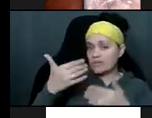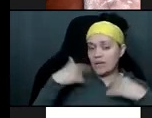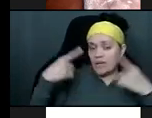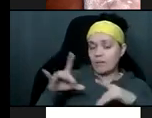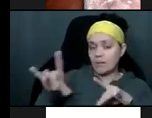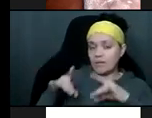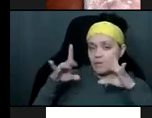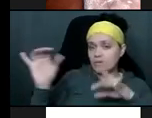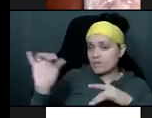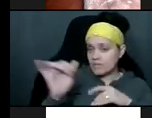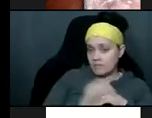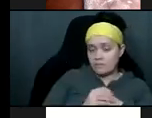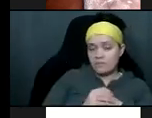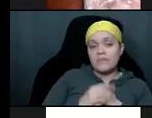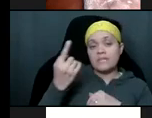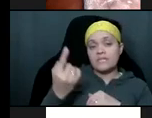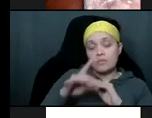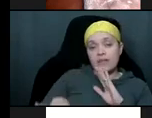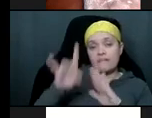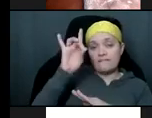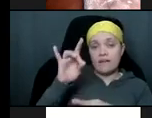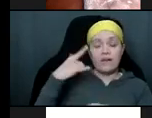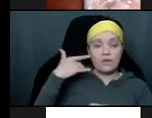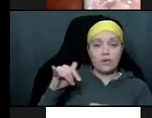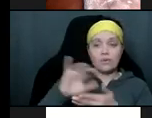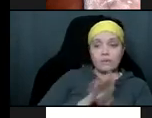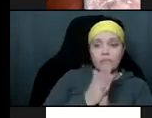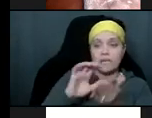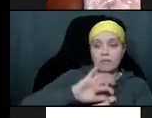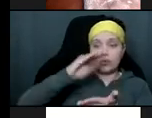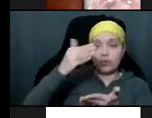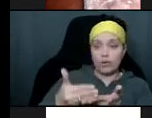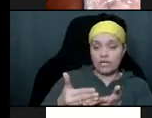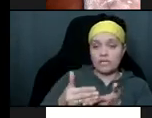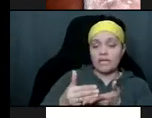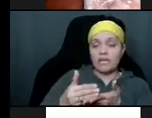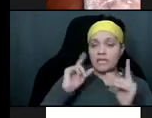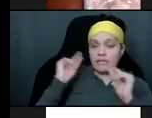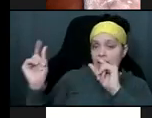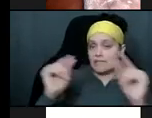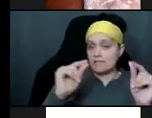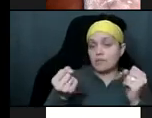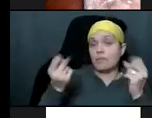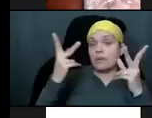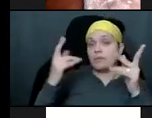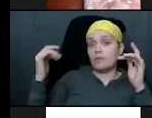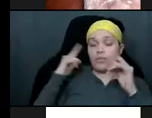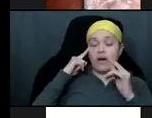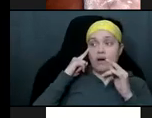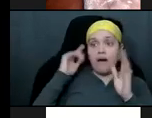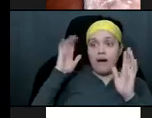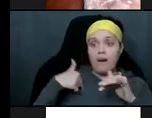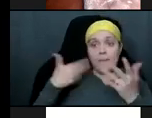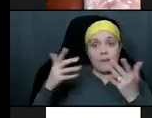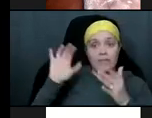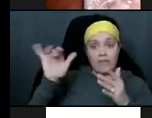Australia. Somebody found gold and got rich, and news got out. And so lots of people thought, hey, maybe that